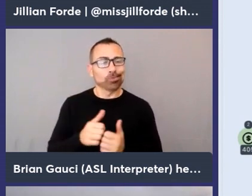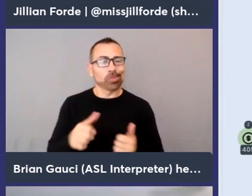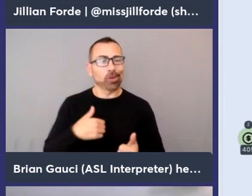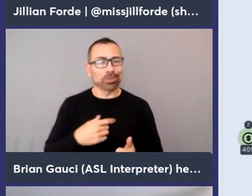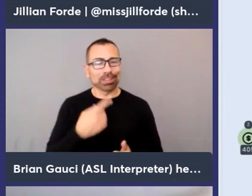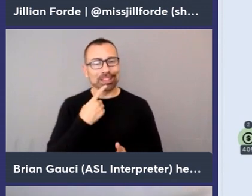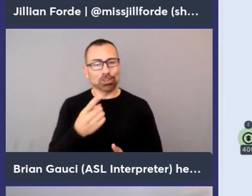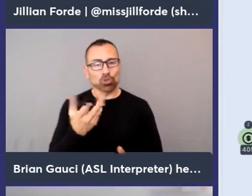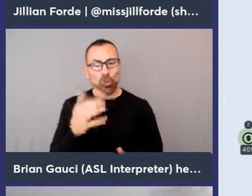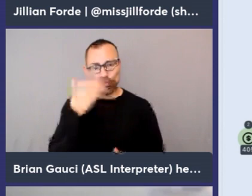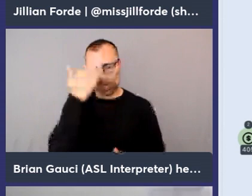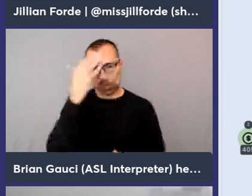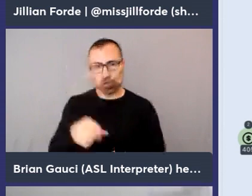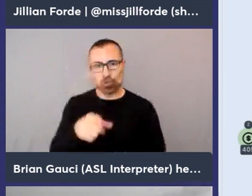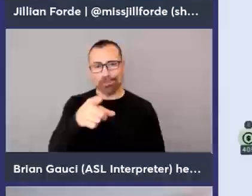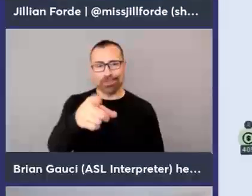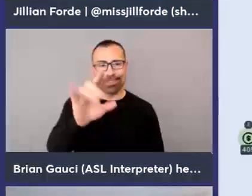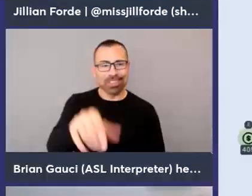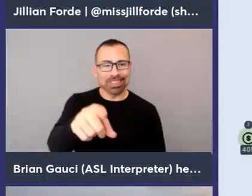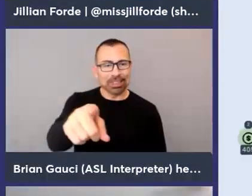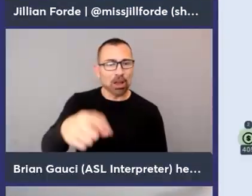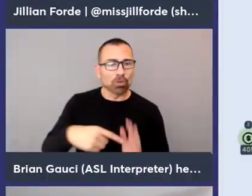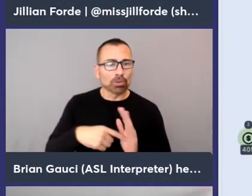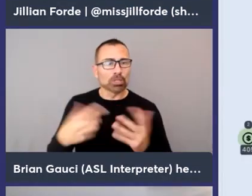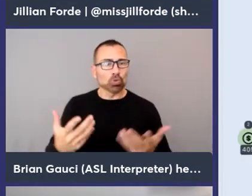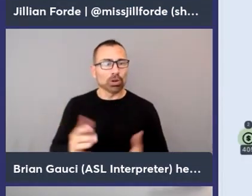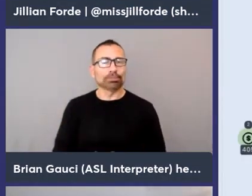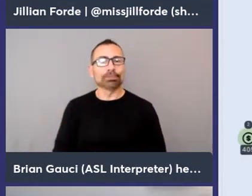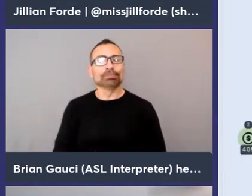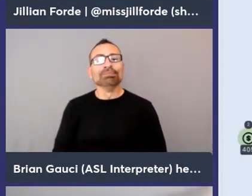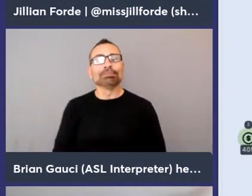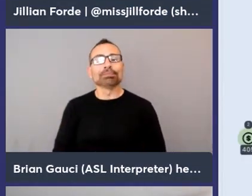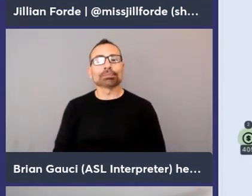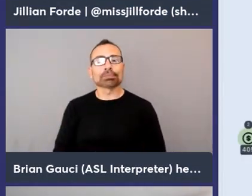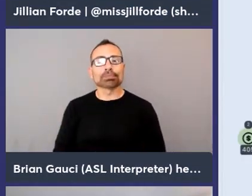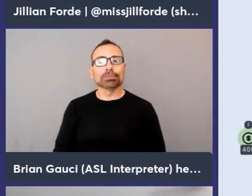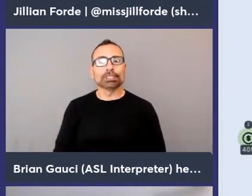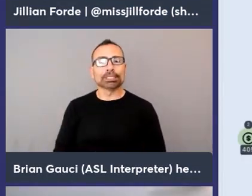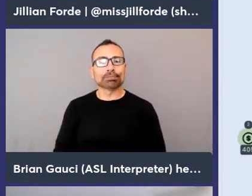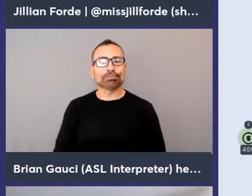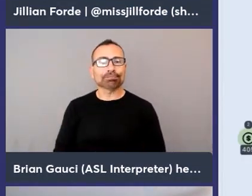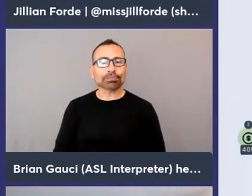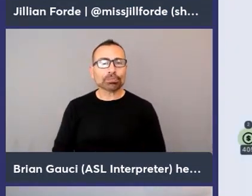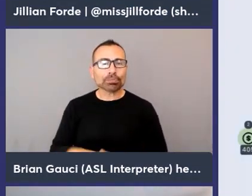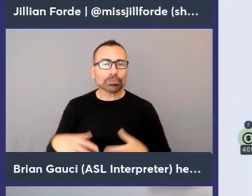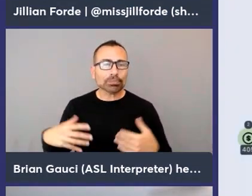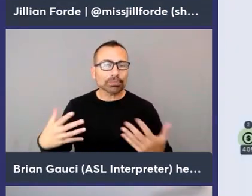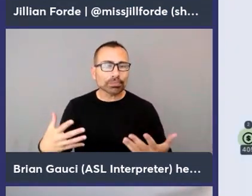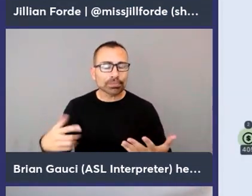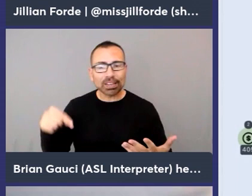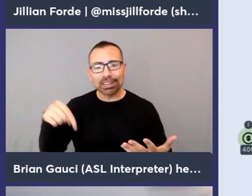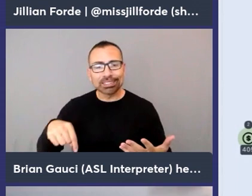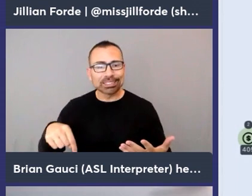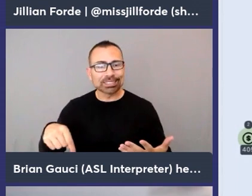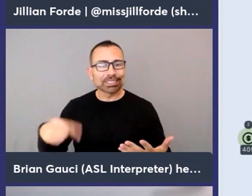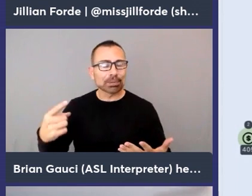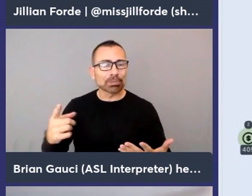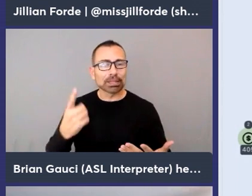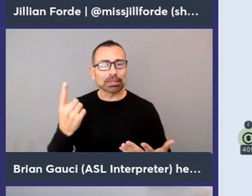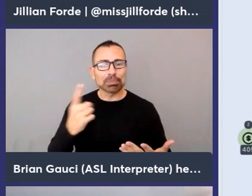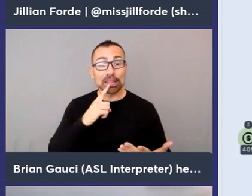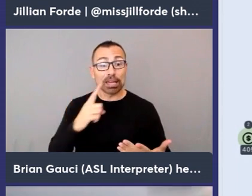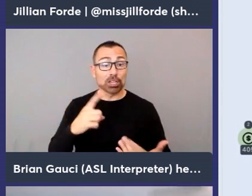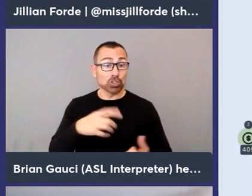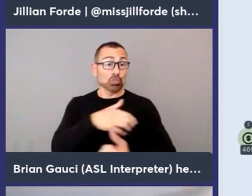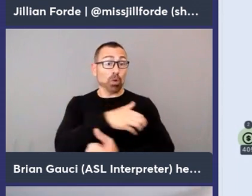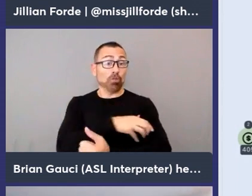an inclination of what this was representing. And this is something that is actually very, very, very powerful, especially if you want to